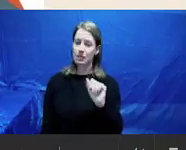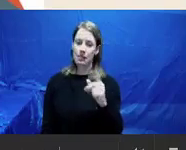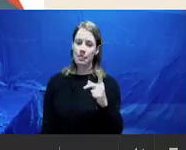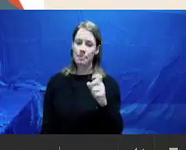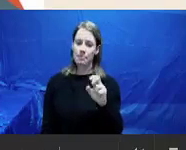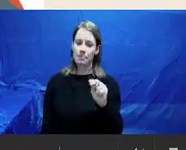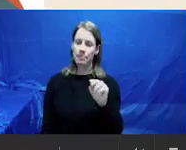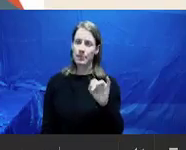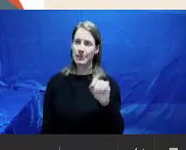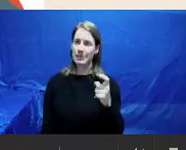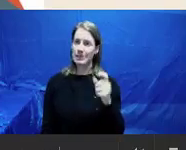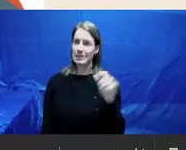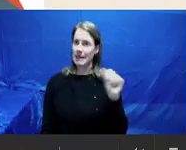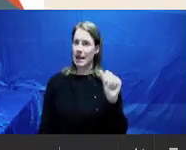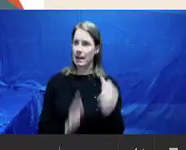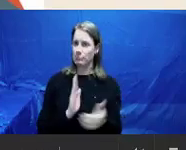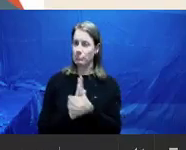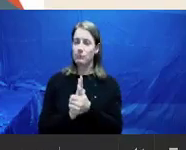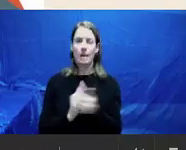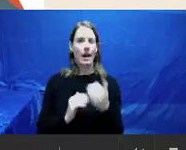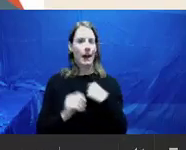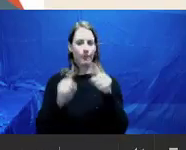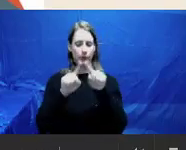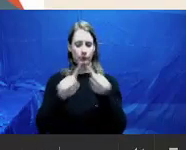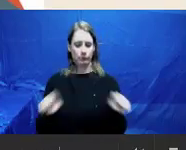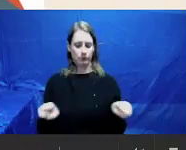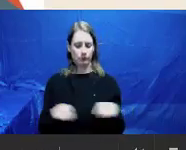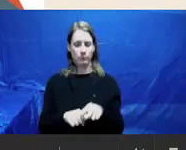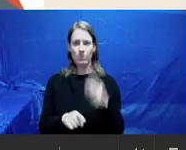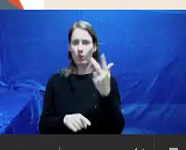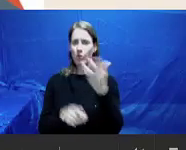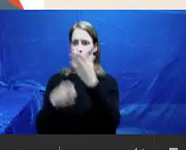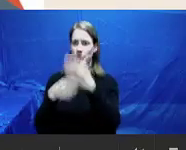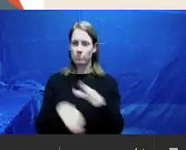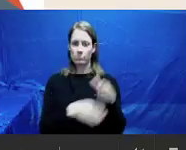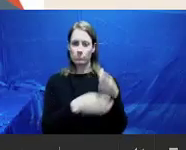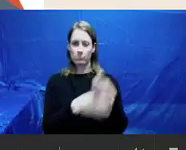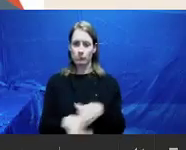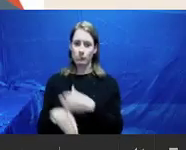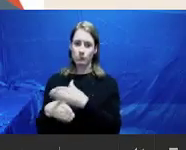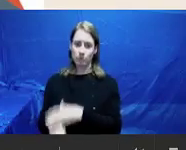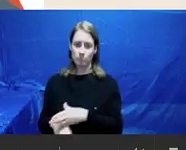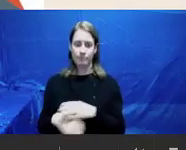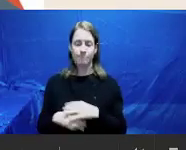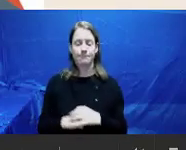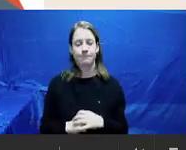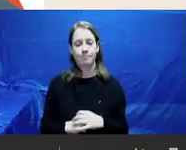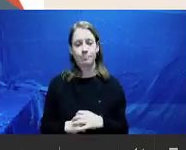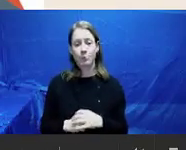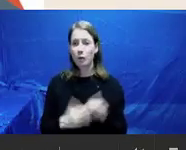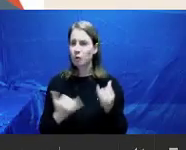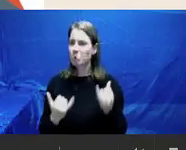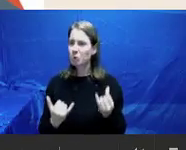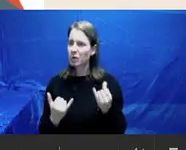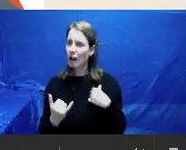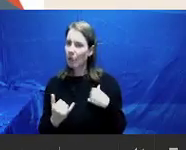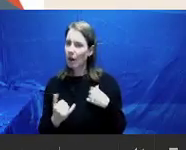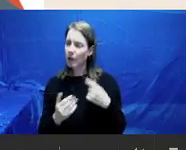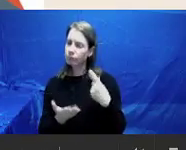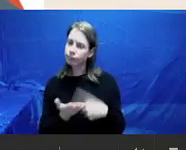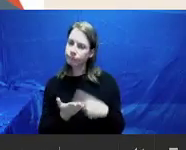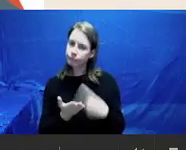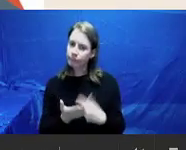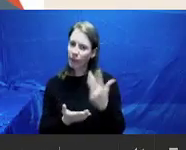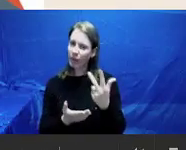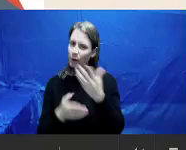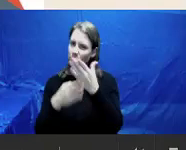3 components: the qualitative, the quantitative, and the reader and the task. So what I'd like to do right now is kind of break down these 3.